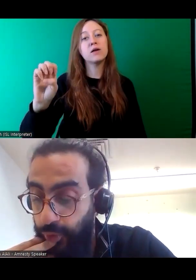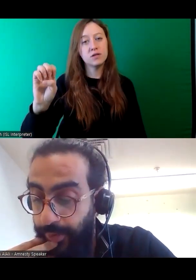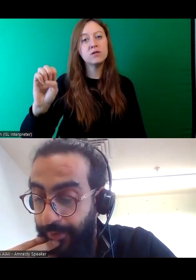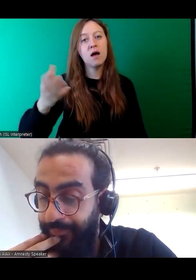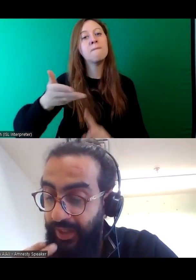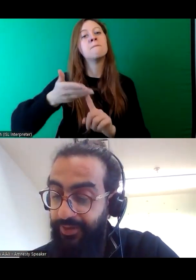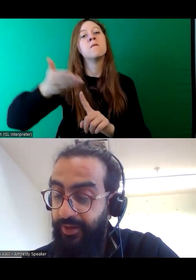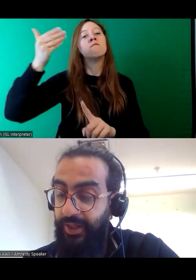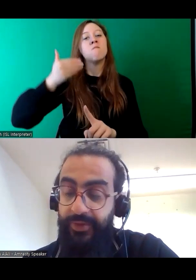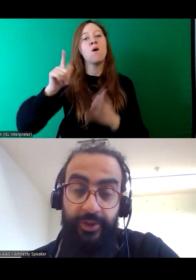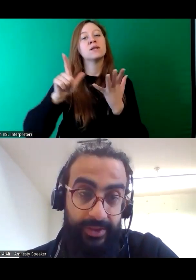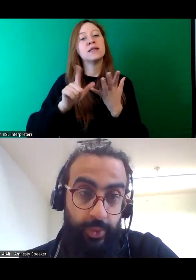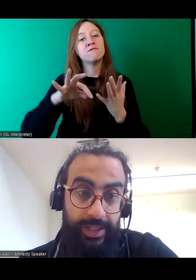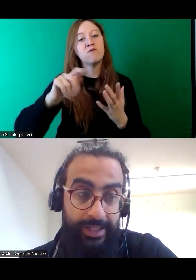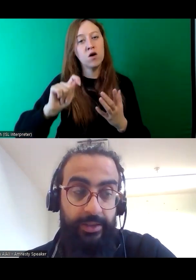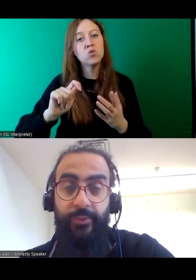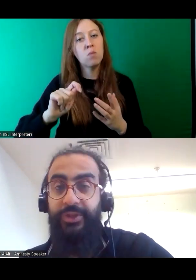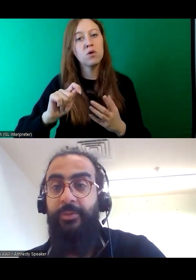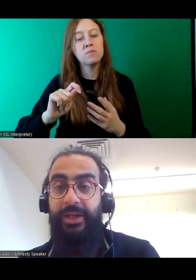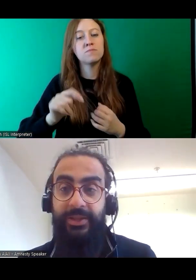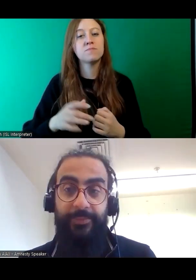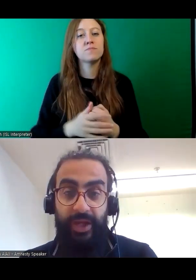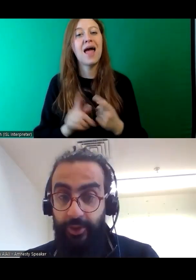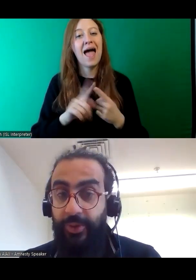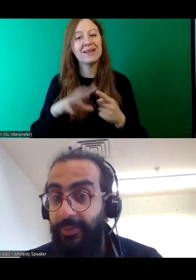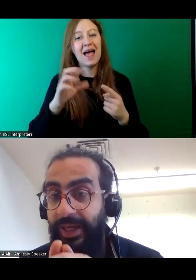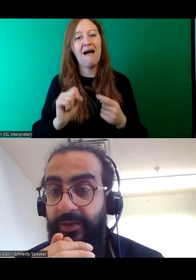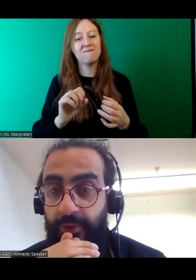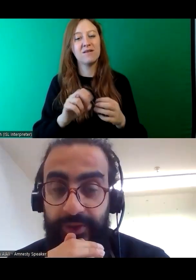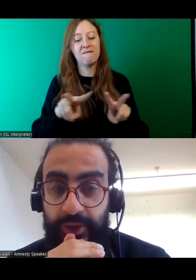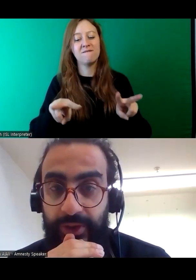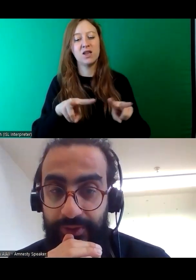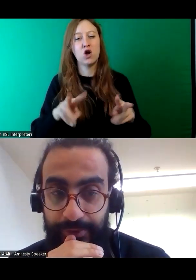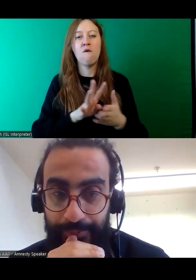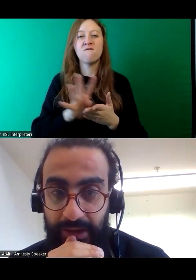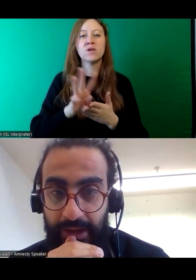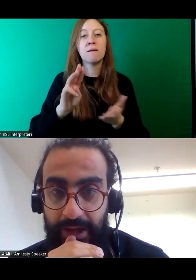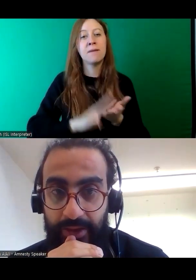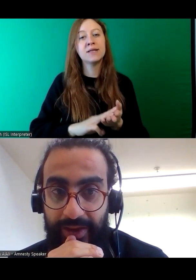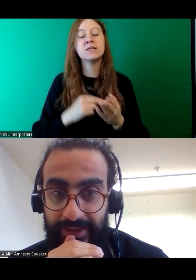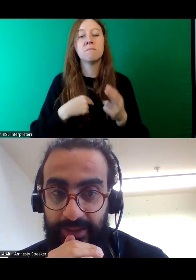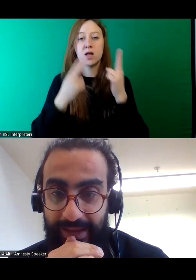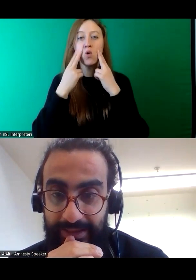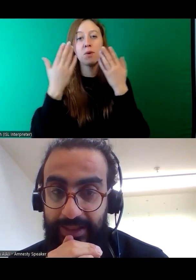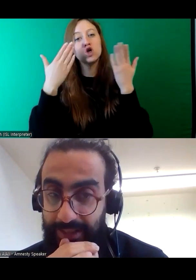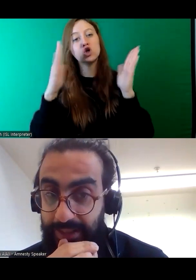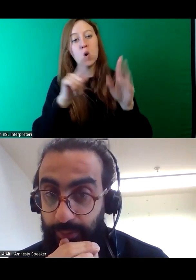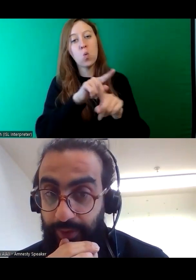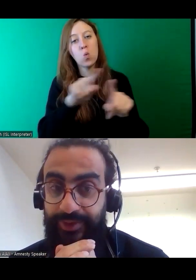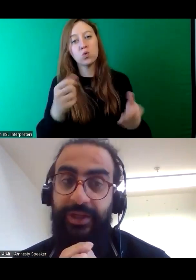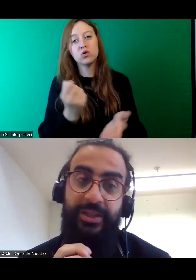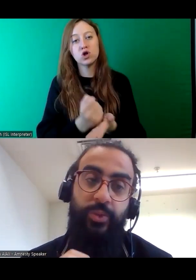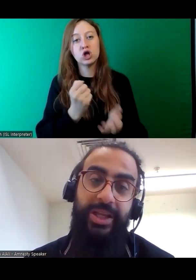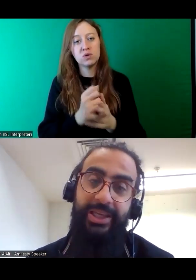7th of October. And there is a video as well, a link, 14 minutes, I usually play for the students, that explains the system